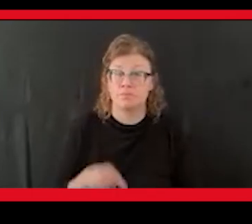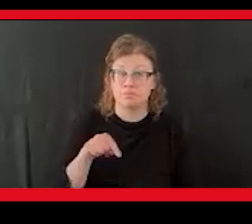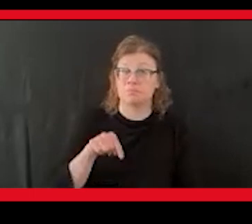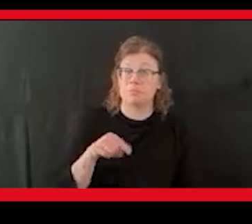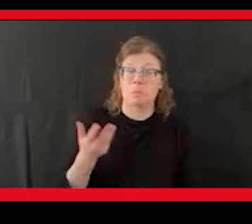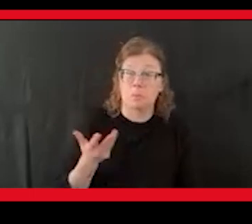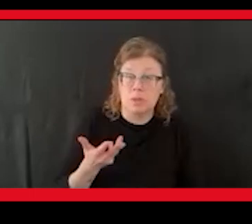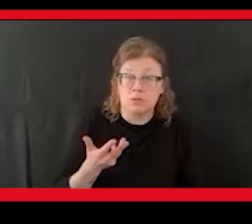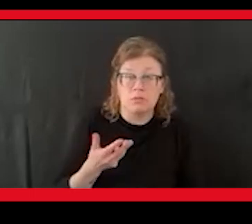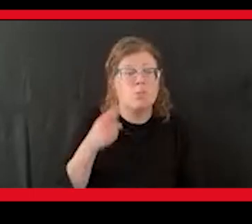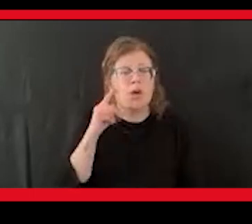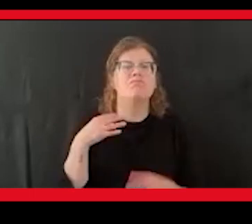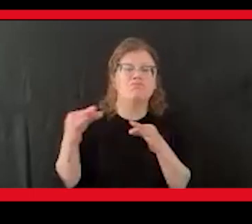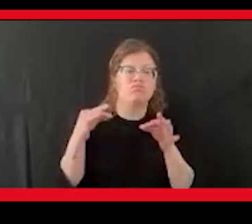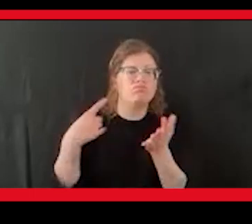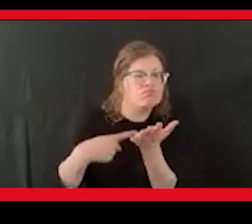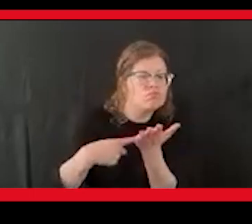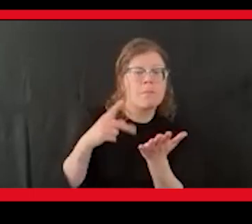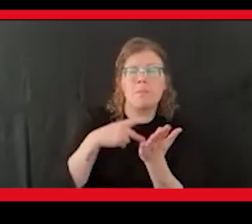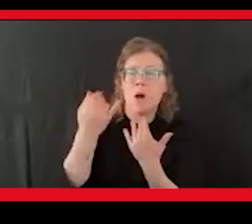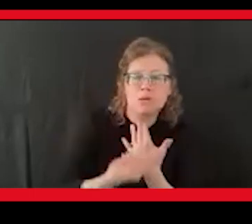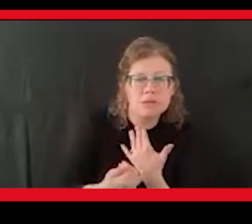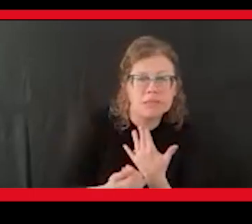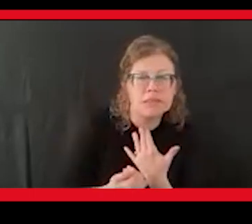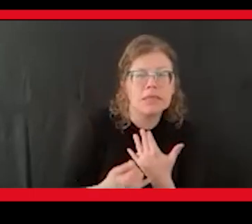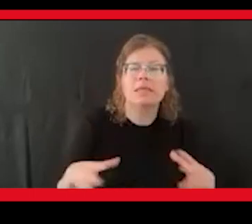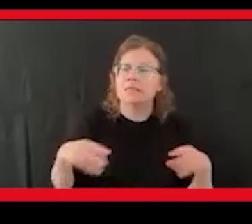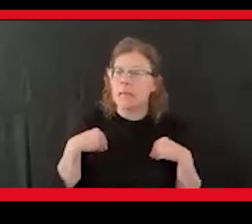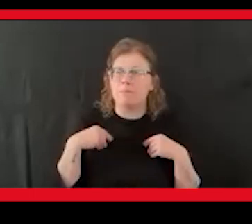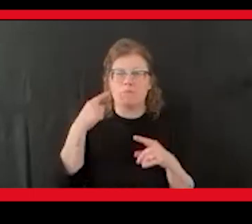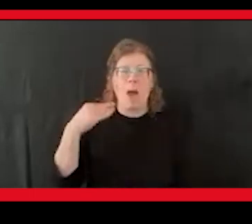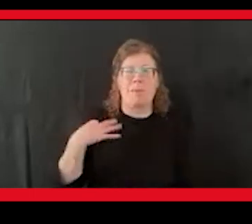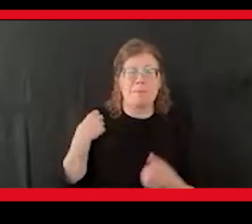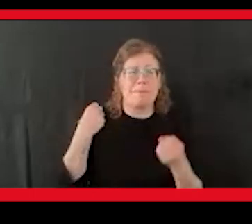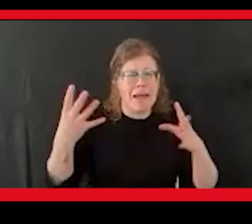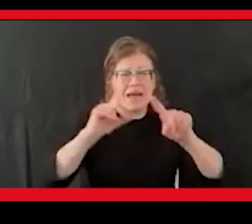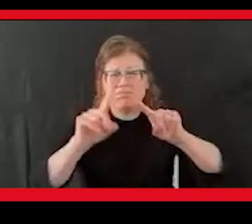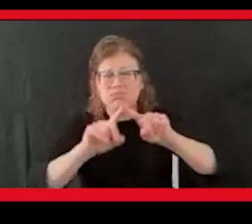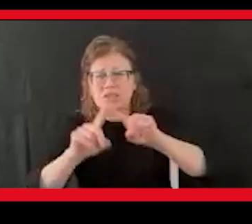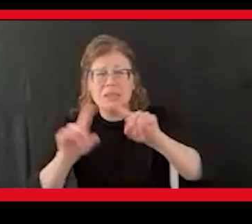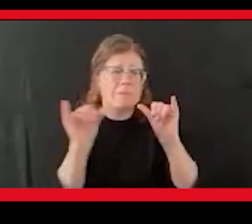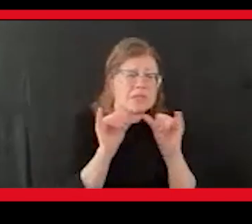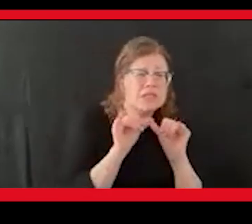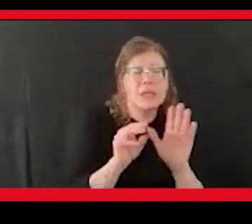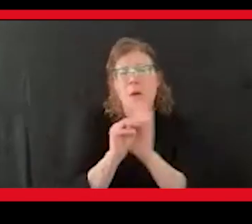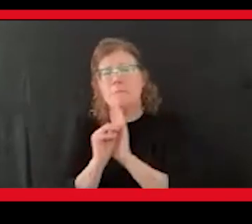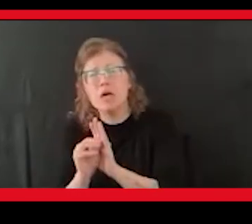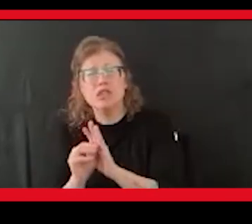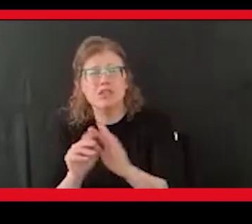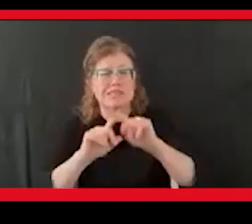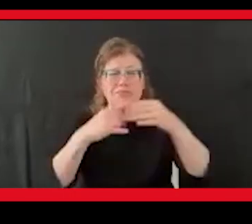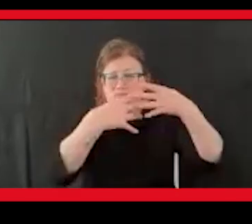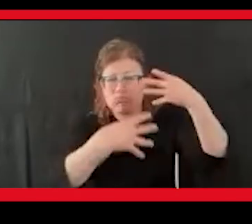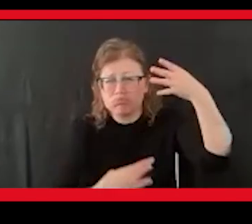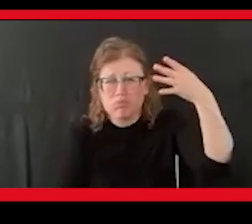operating models. Not only that, this is a multidisciplinary program So we see a mix of different disciplines and